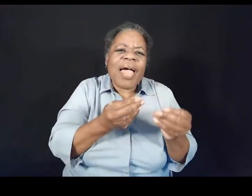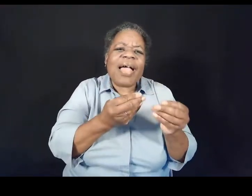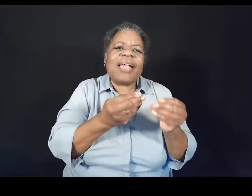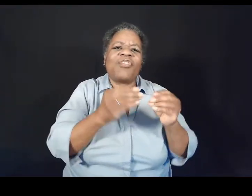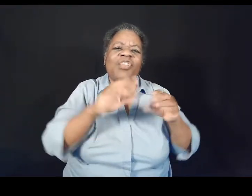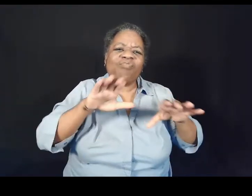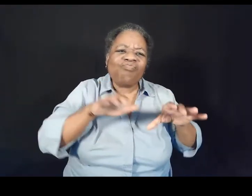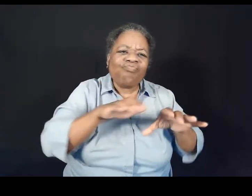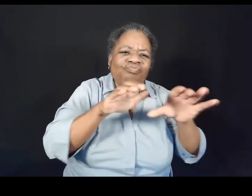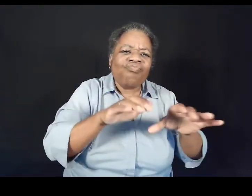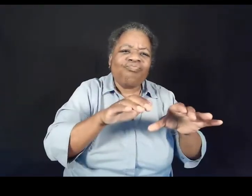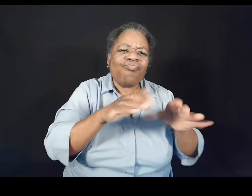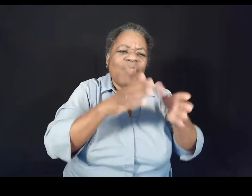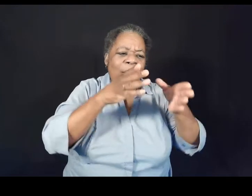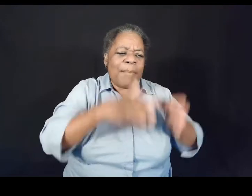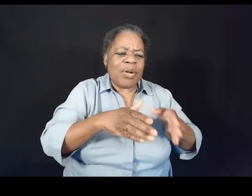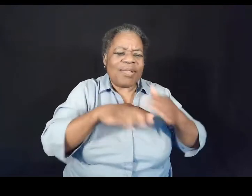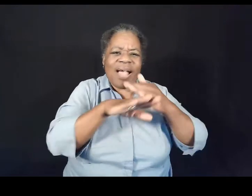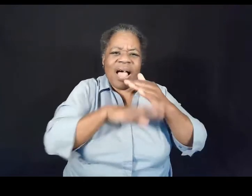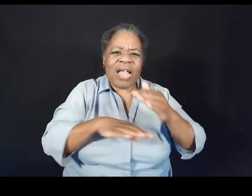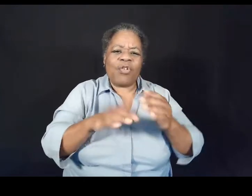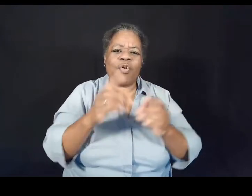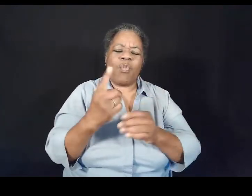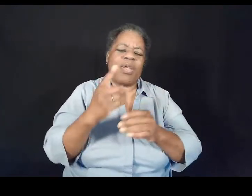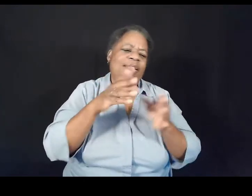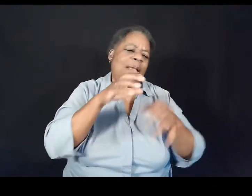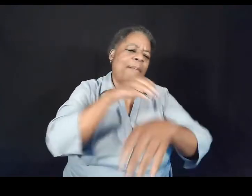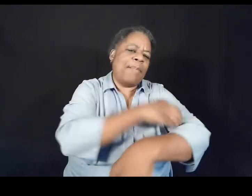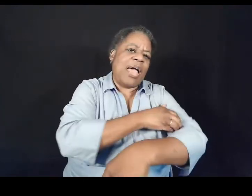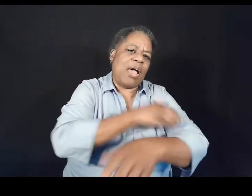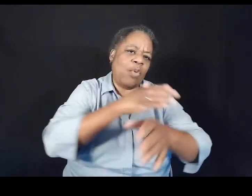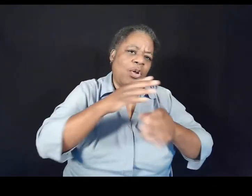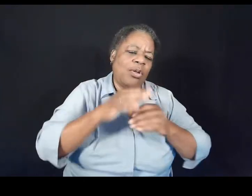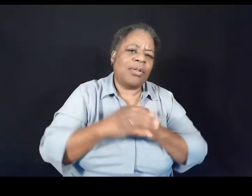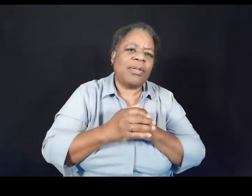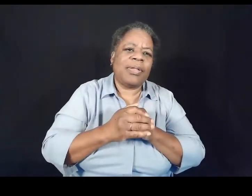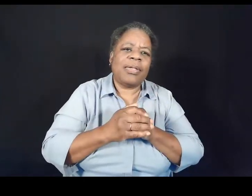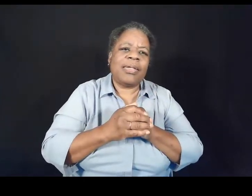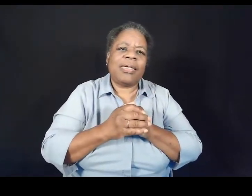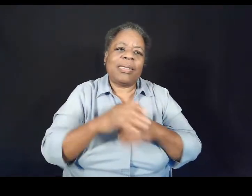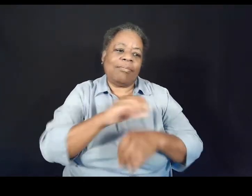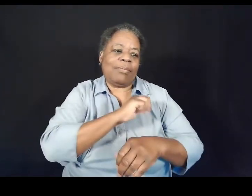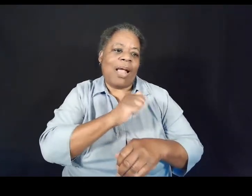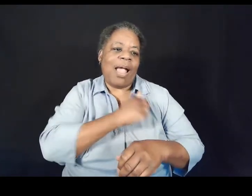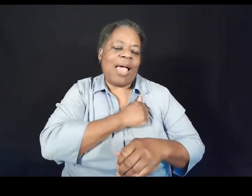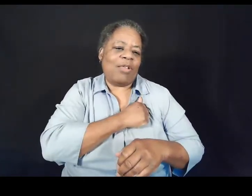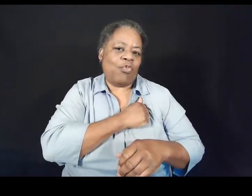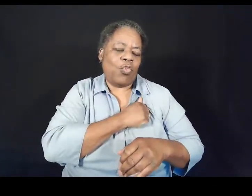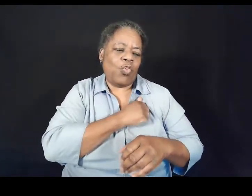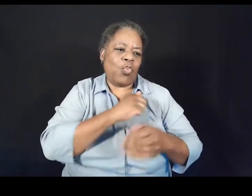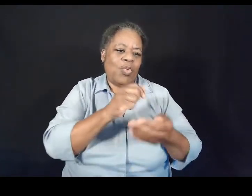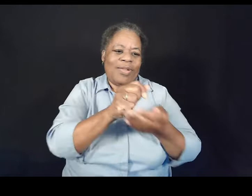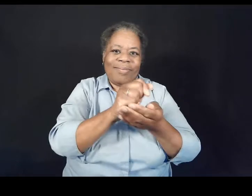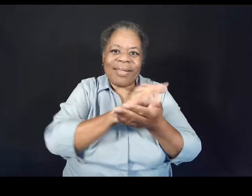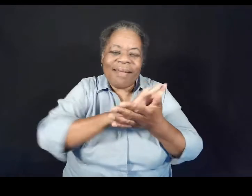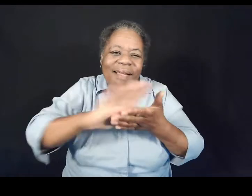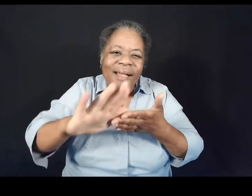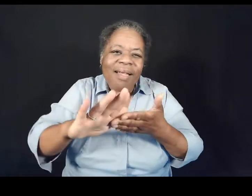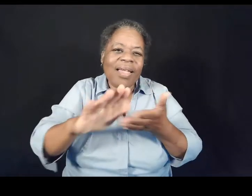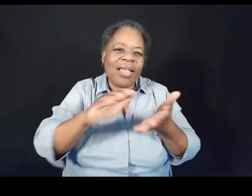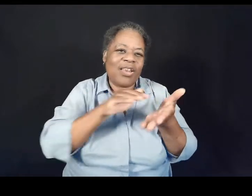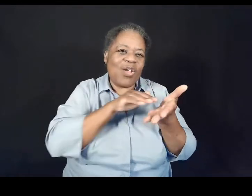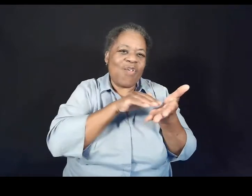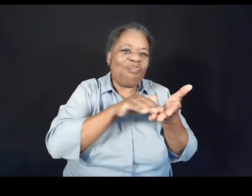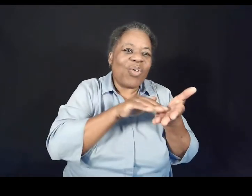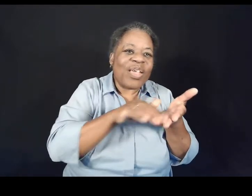under one's power. It describes a disposition to be kind and forgiving, especially when